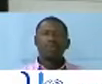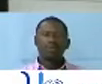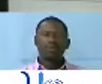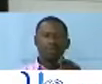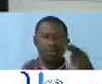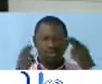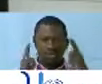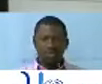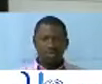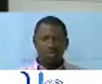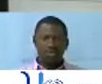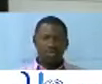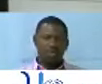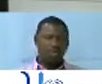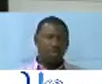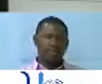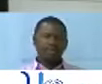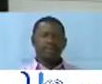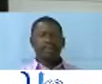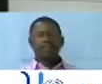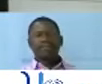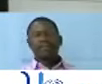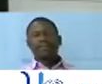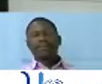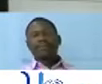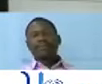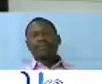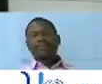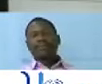loi. And